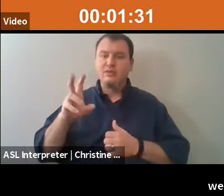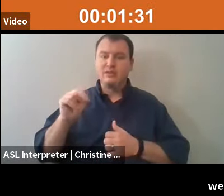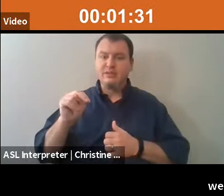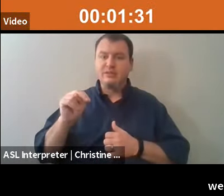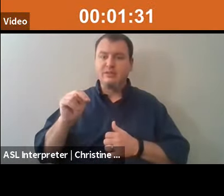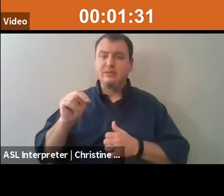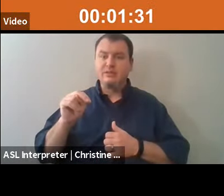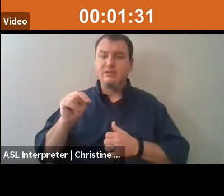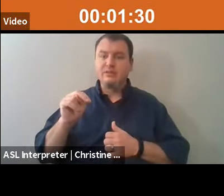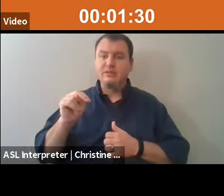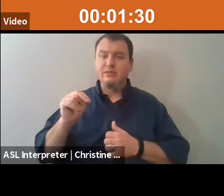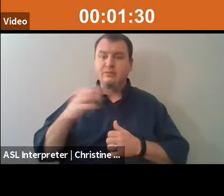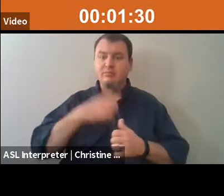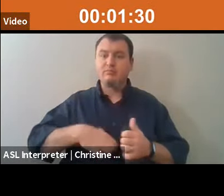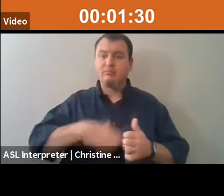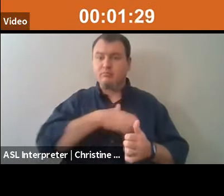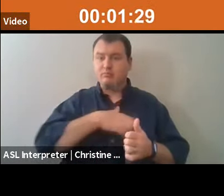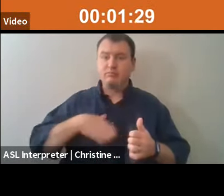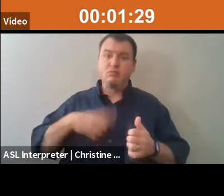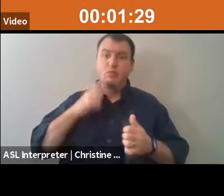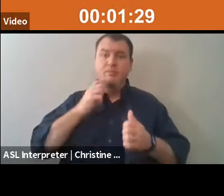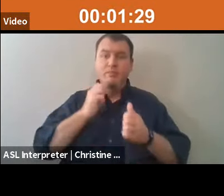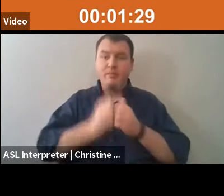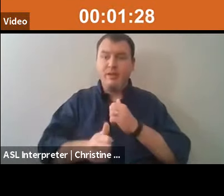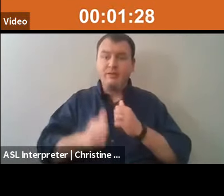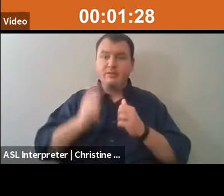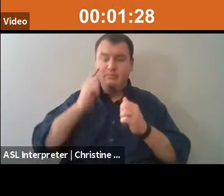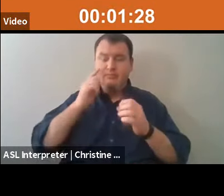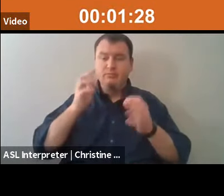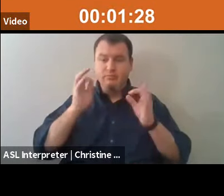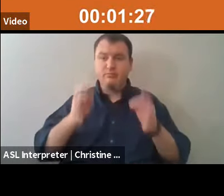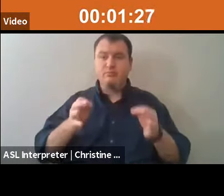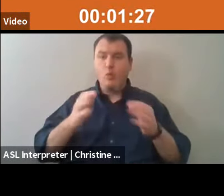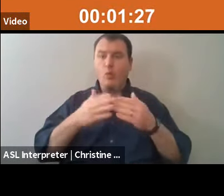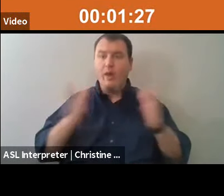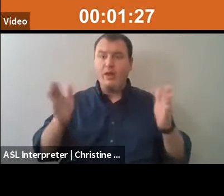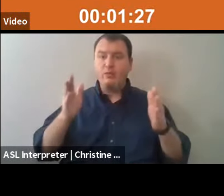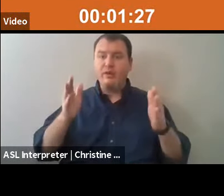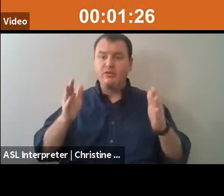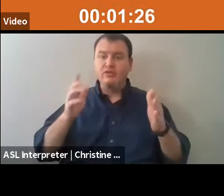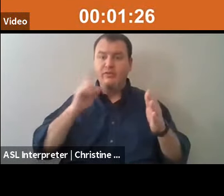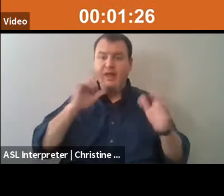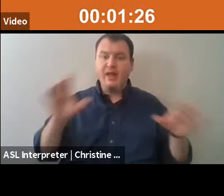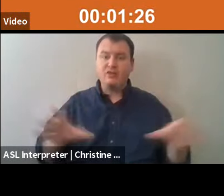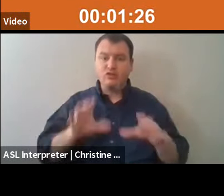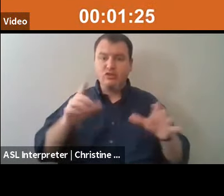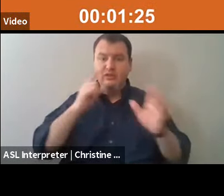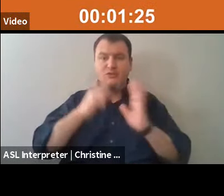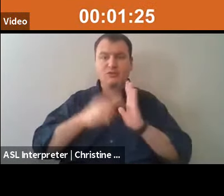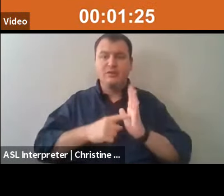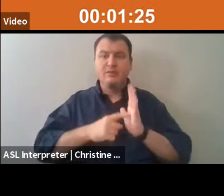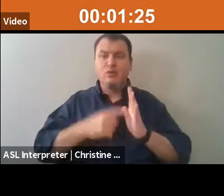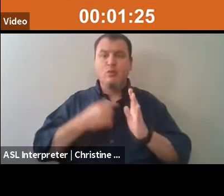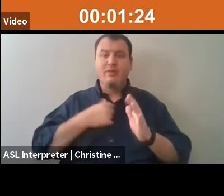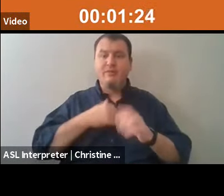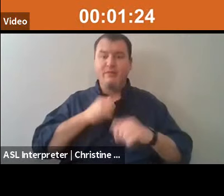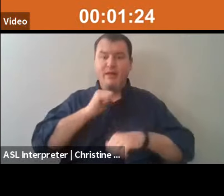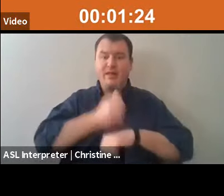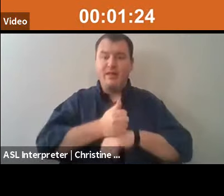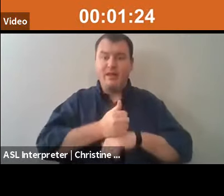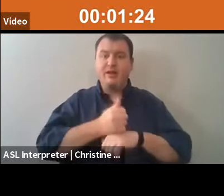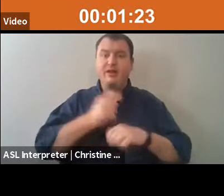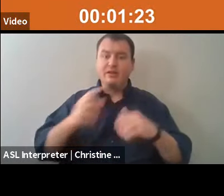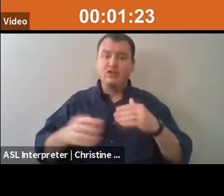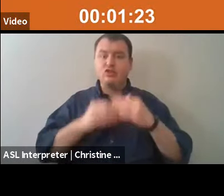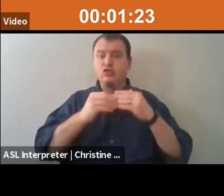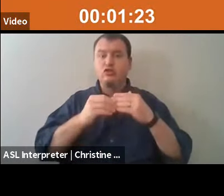a national level taken a wide range of actions. For example, we have allocated additional resources